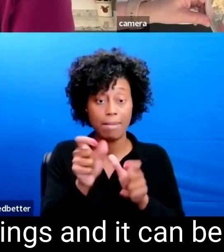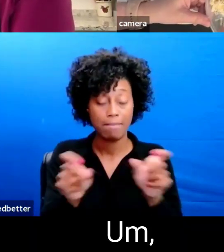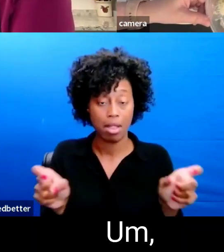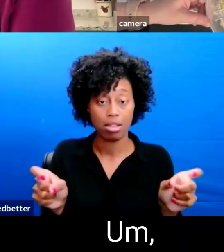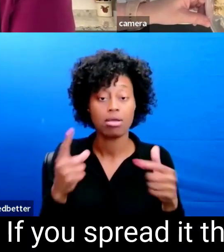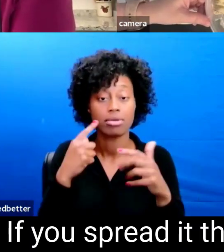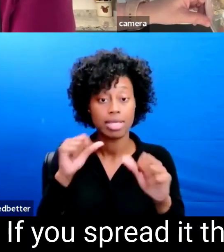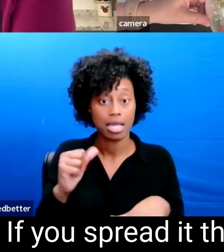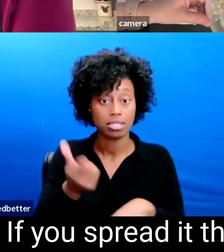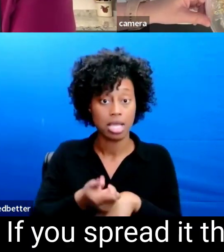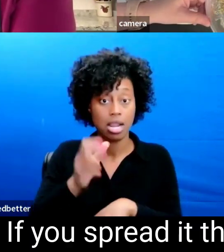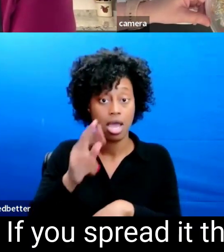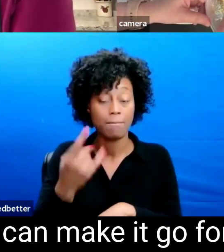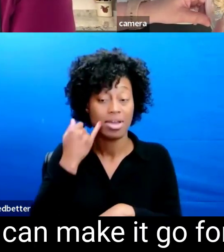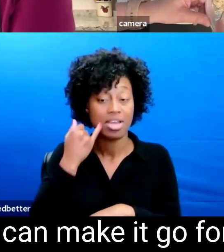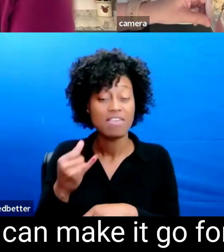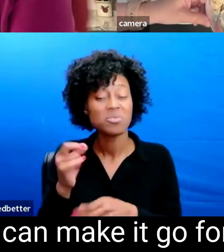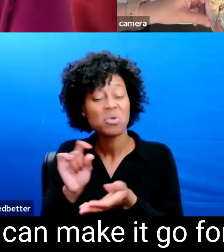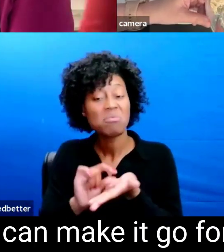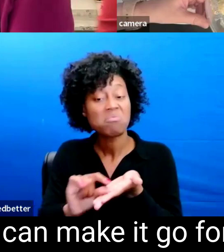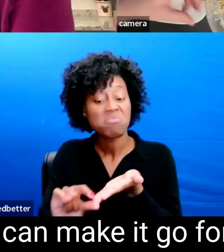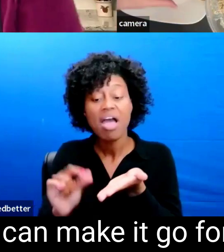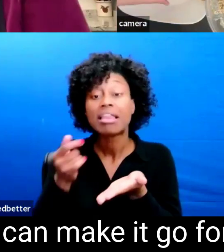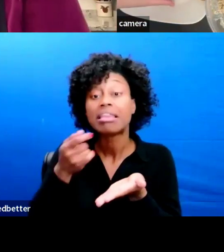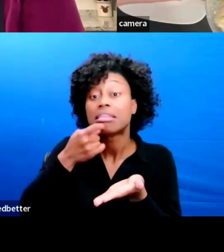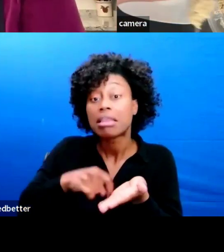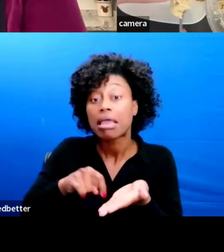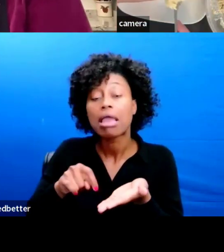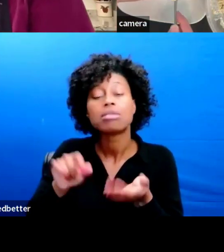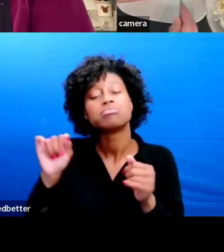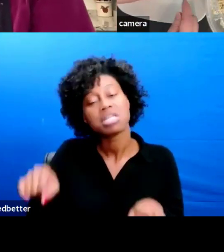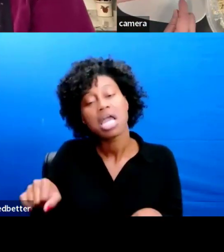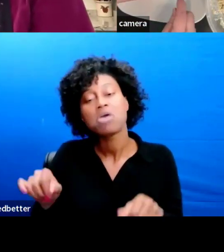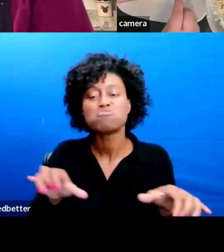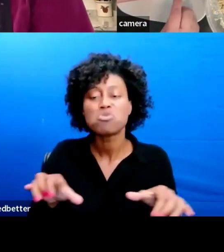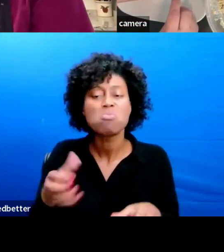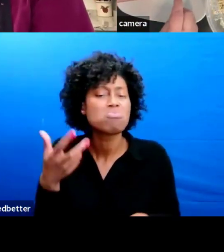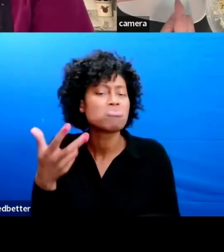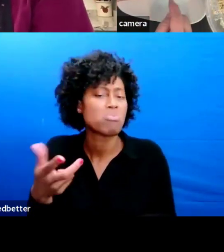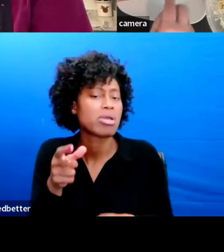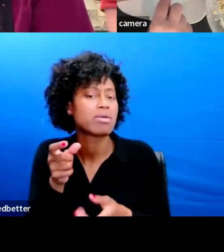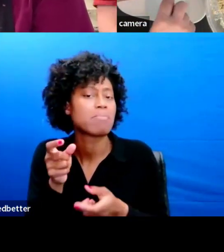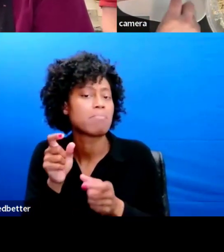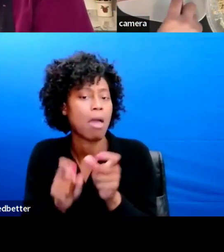up, if you spread it thin, you can make it go for 3.